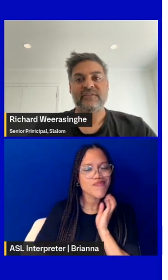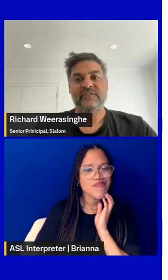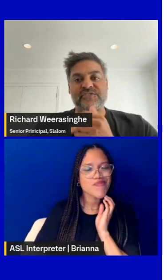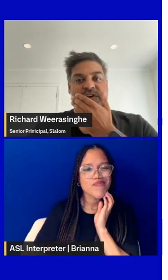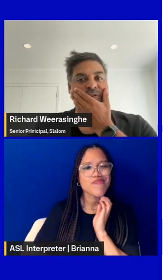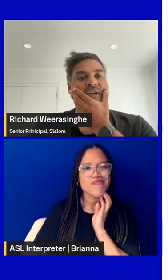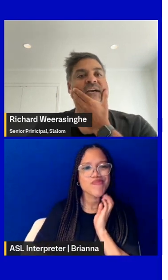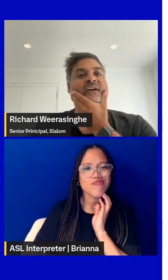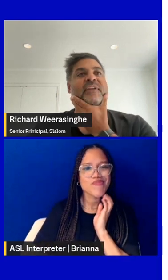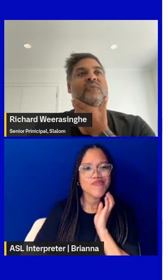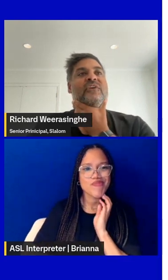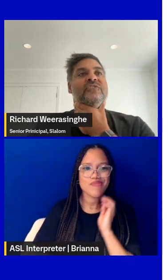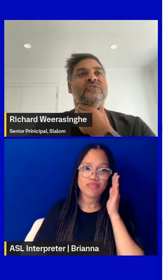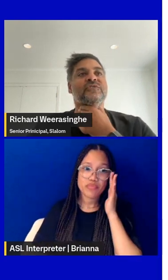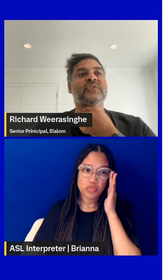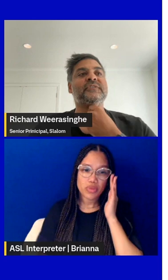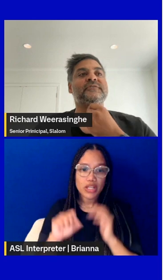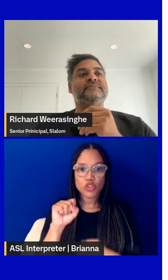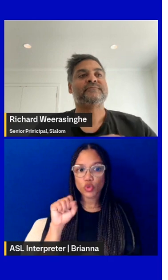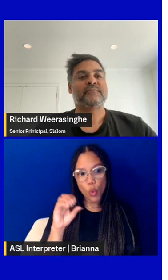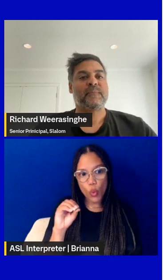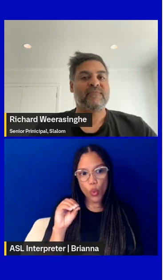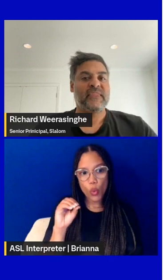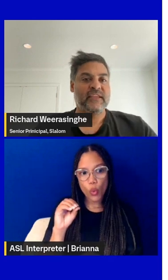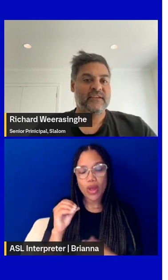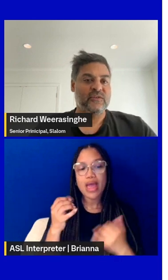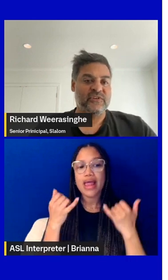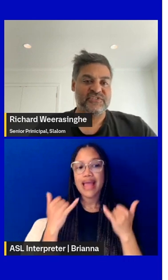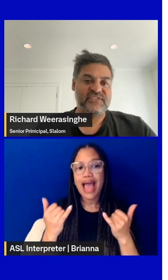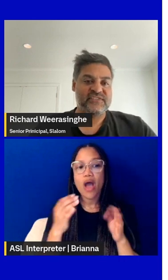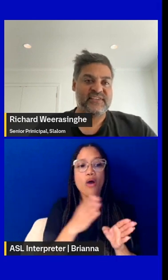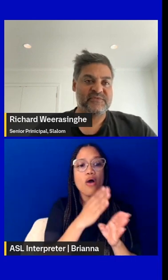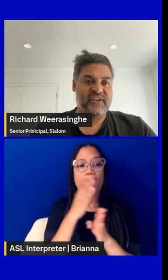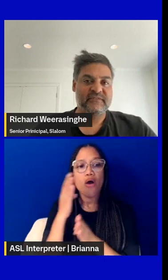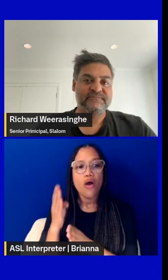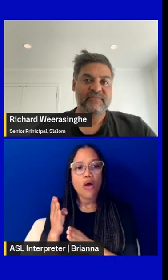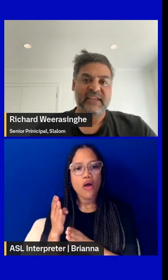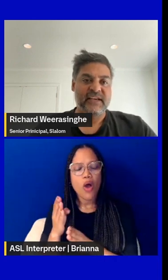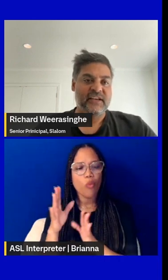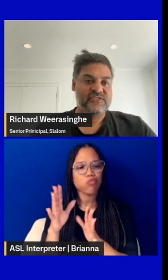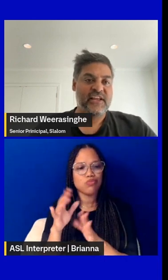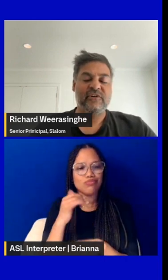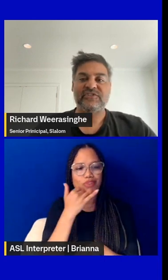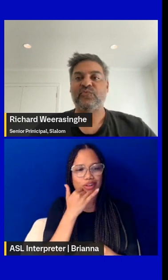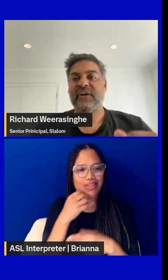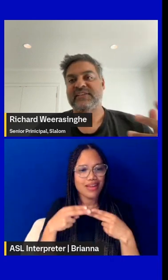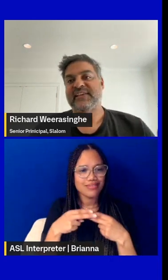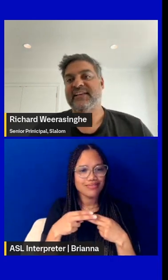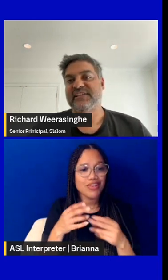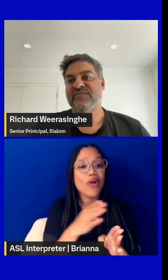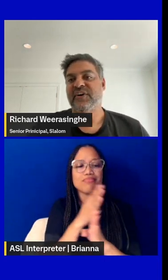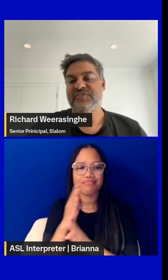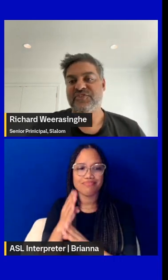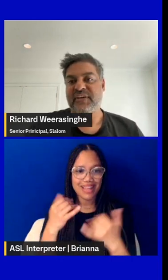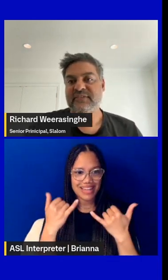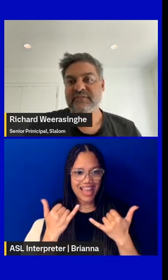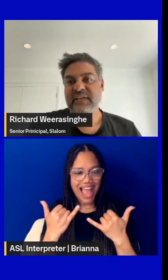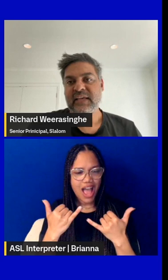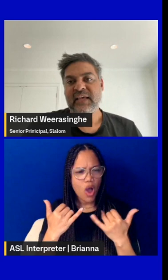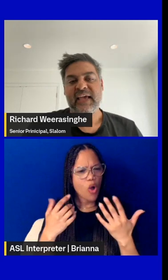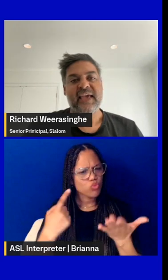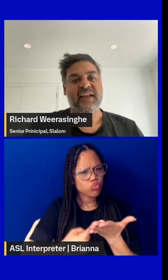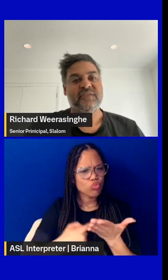Okay, so now we're on to, apologies, that's the same slide. So now we're on to what exactly is